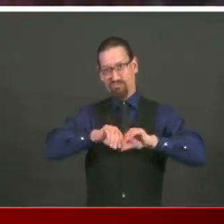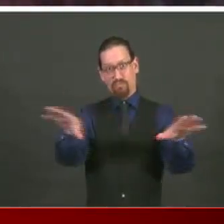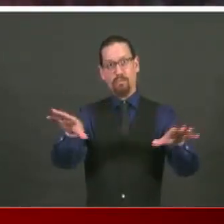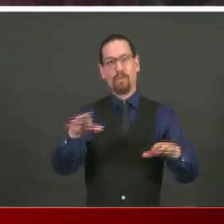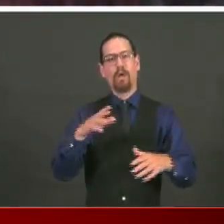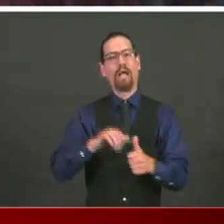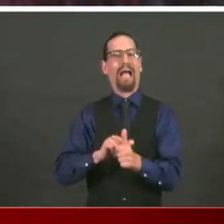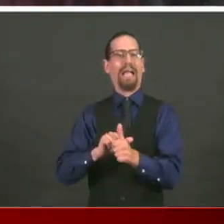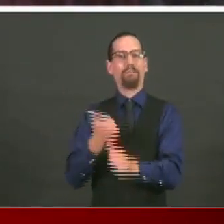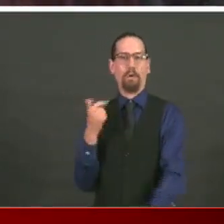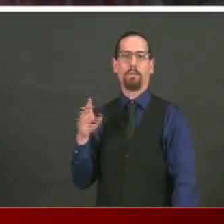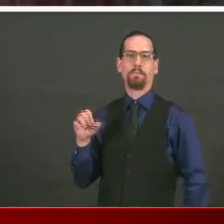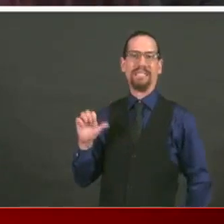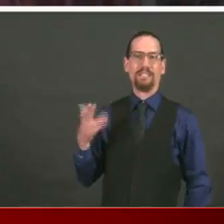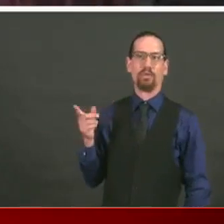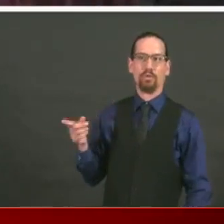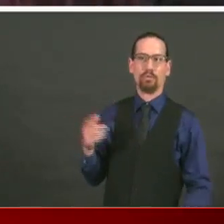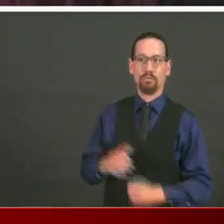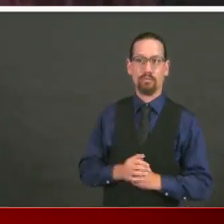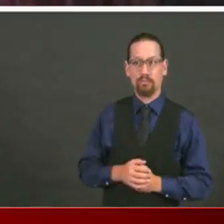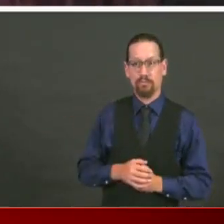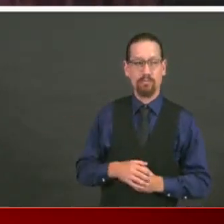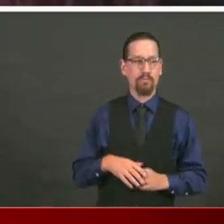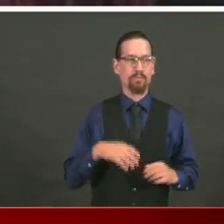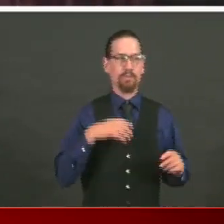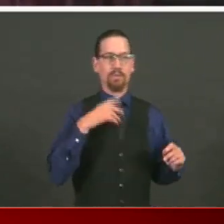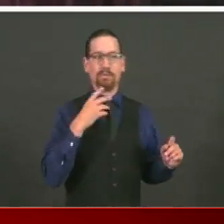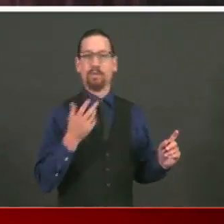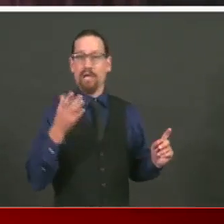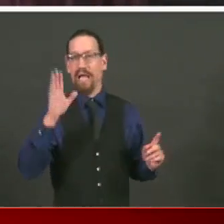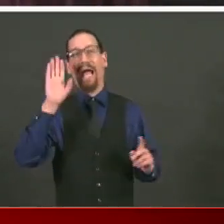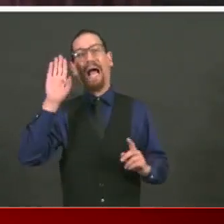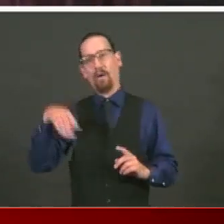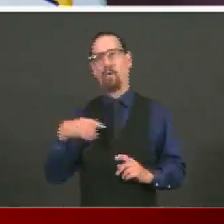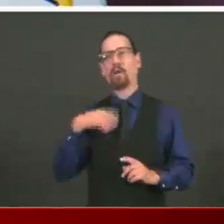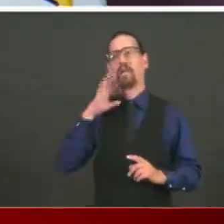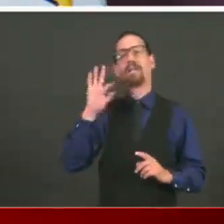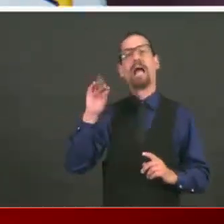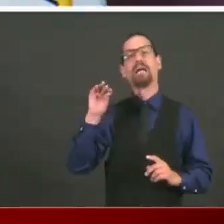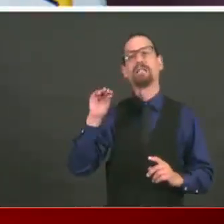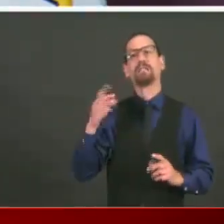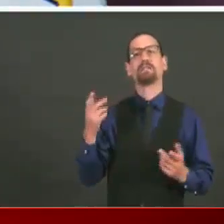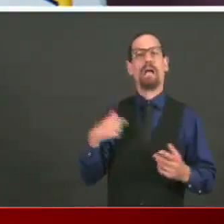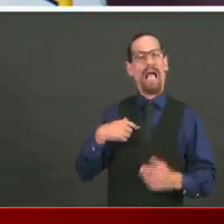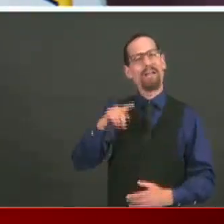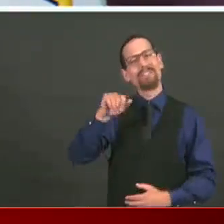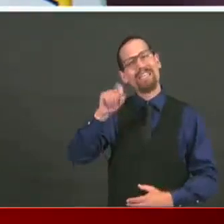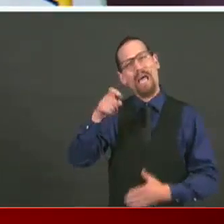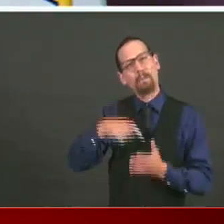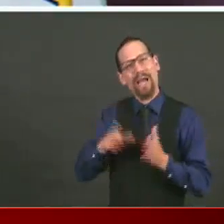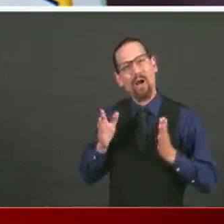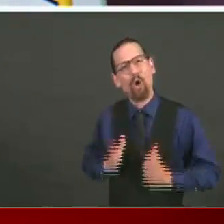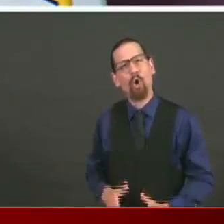going to be 90 and sunny and I've been inside all spring and I'm a taxpayer and this is my one time to go to the beach. Go at night. Go early in the